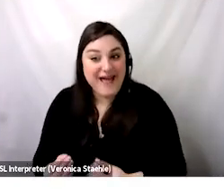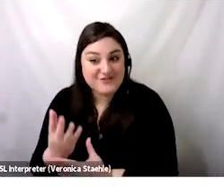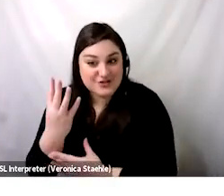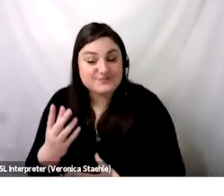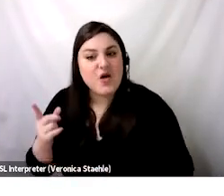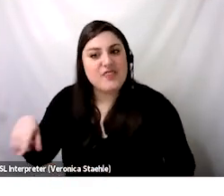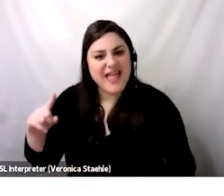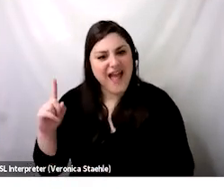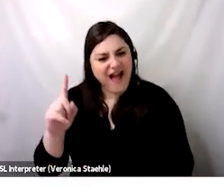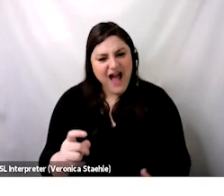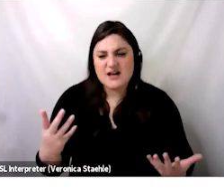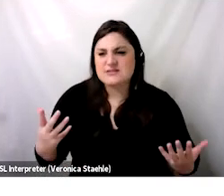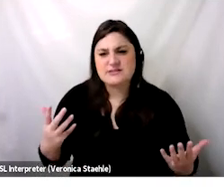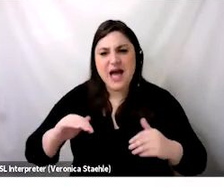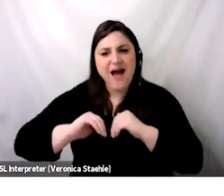how they should go about